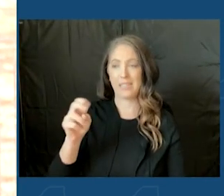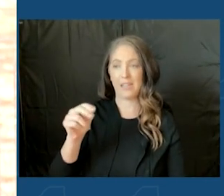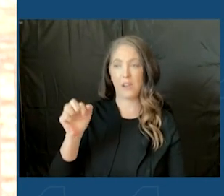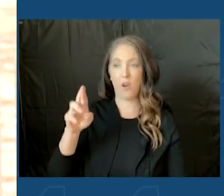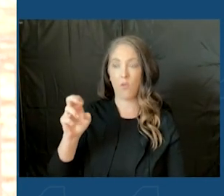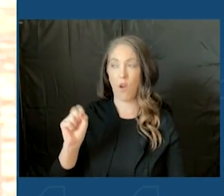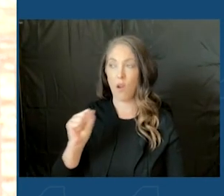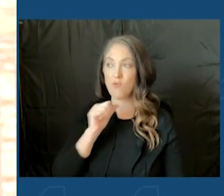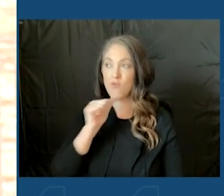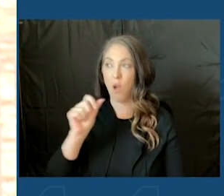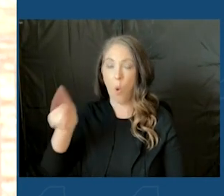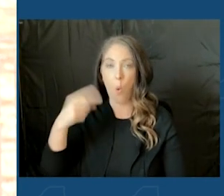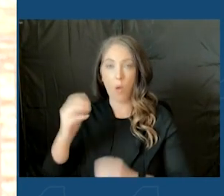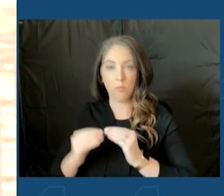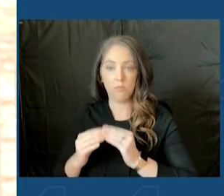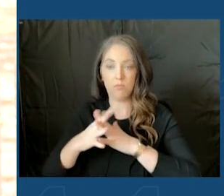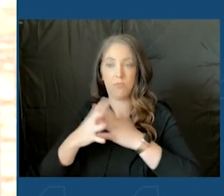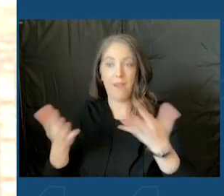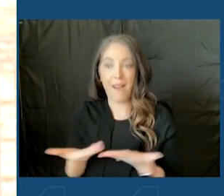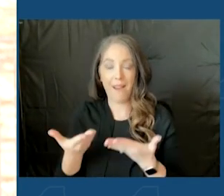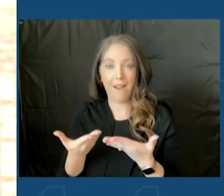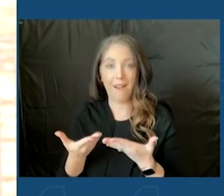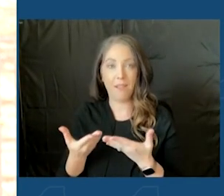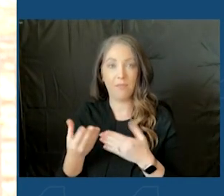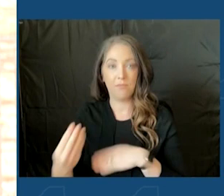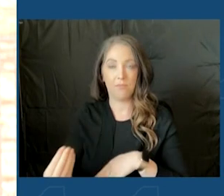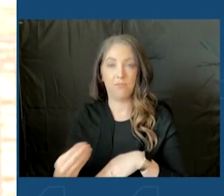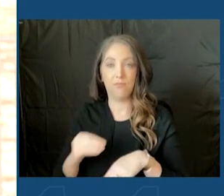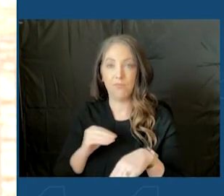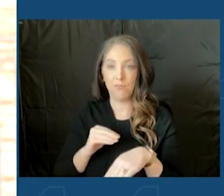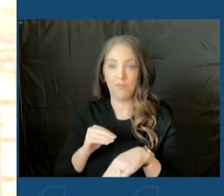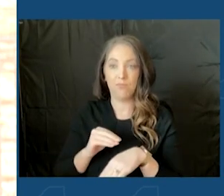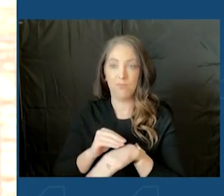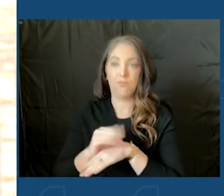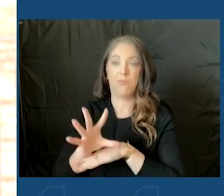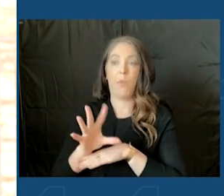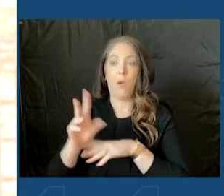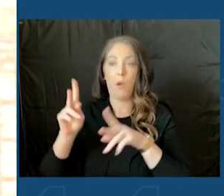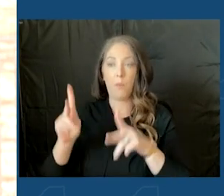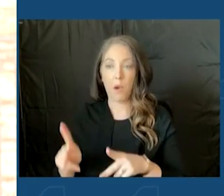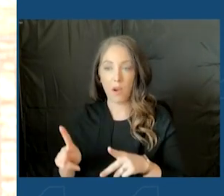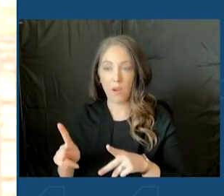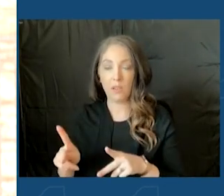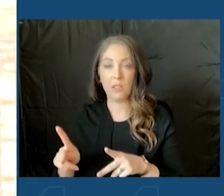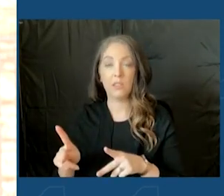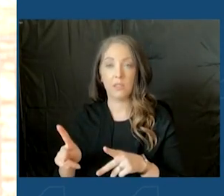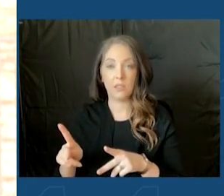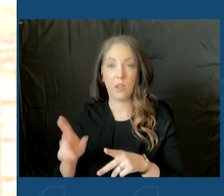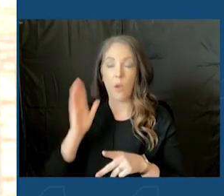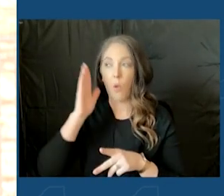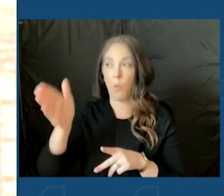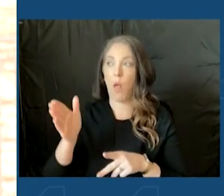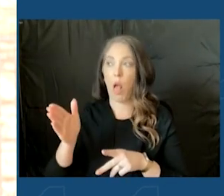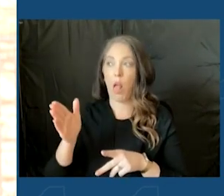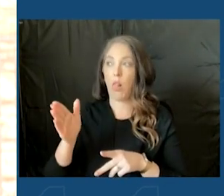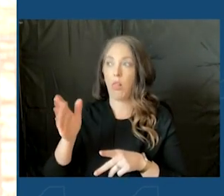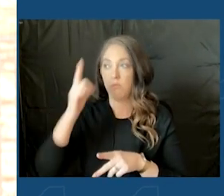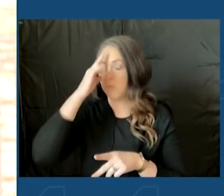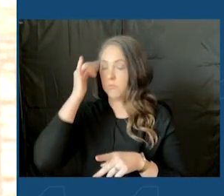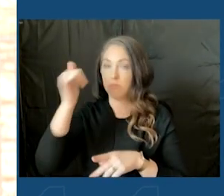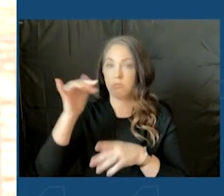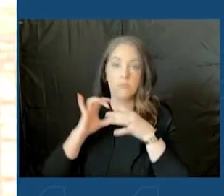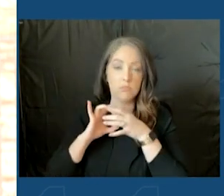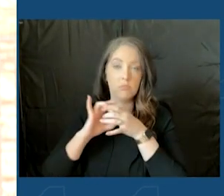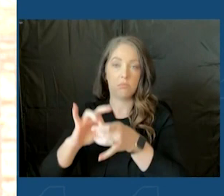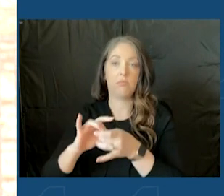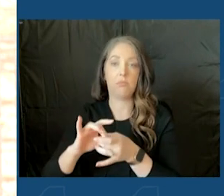here, the inspiration of an individual who is going to be forever associated with the emergence of the bio and life